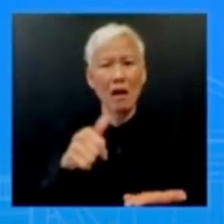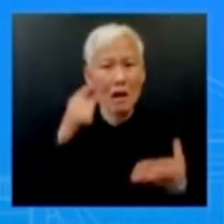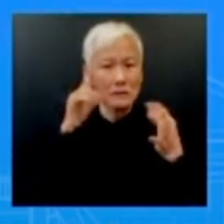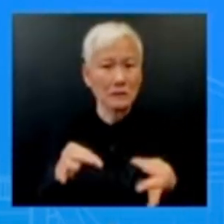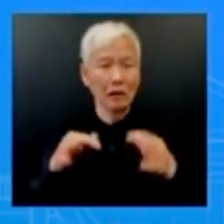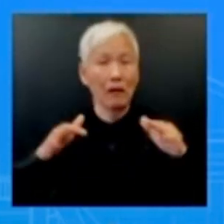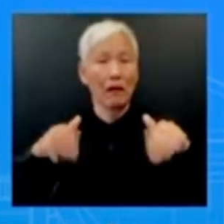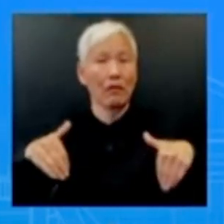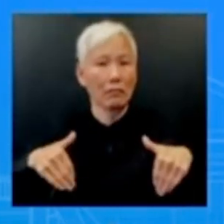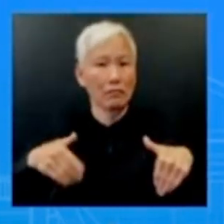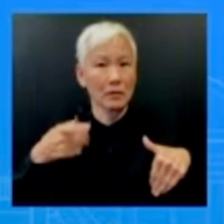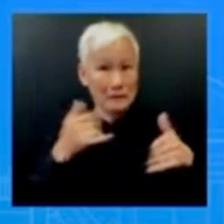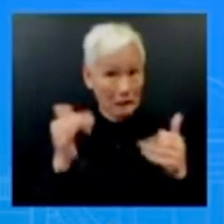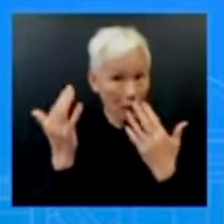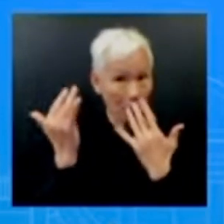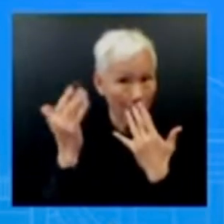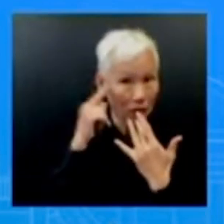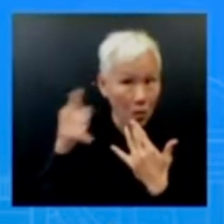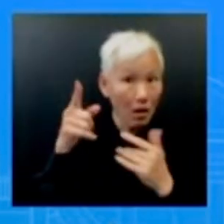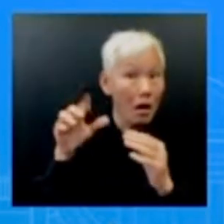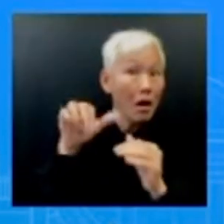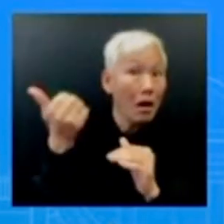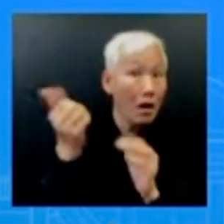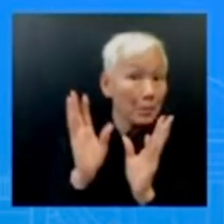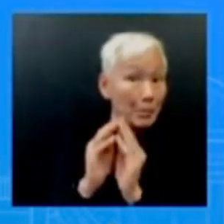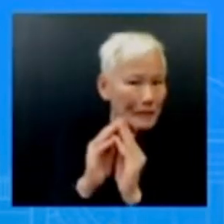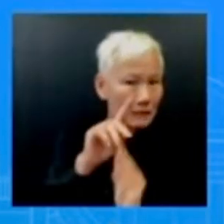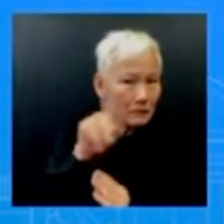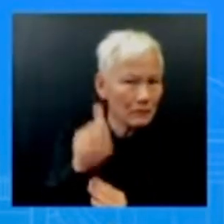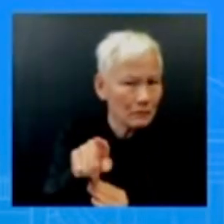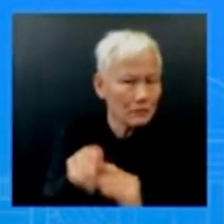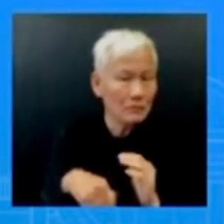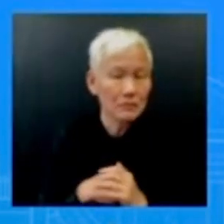or? Difficult to know.